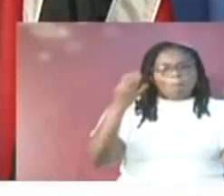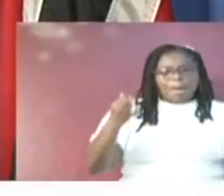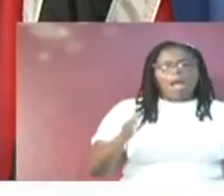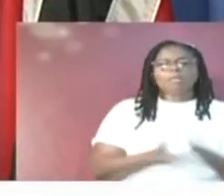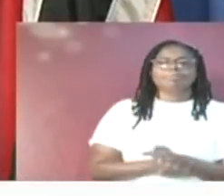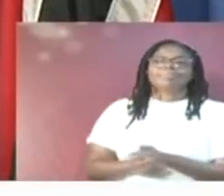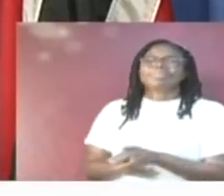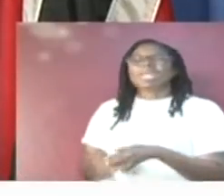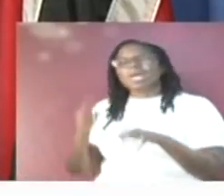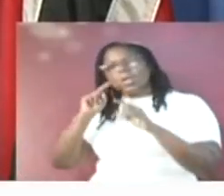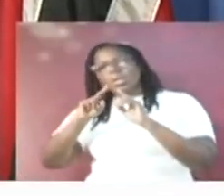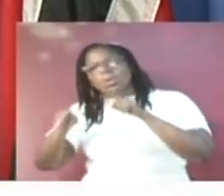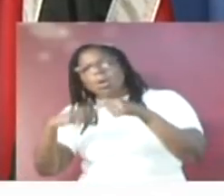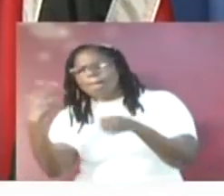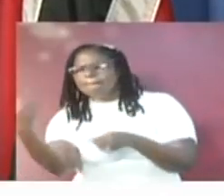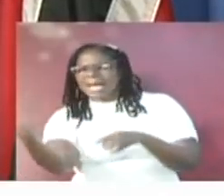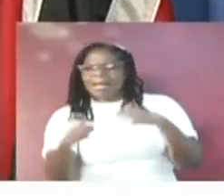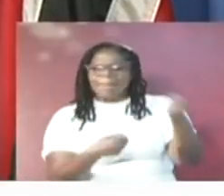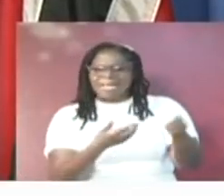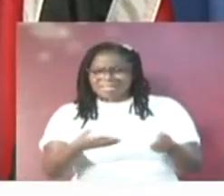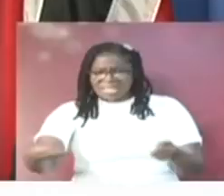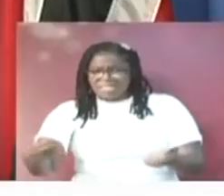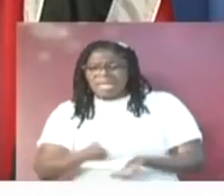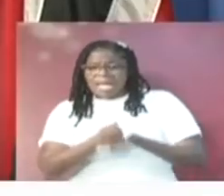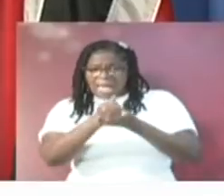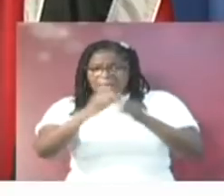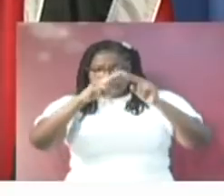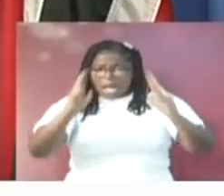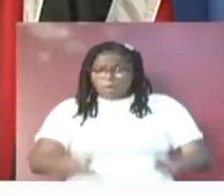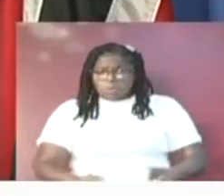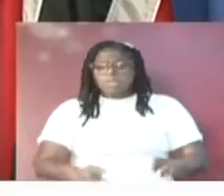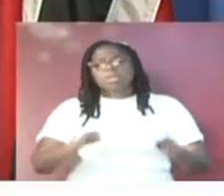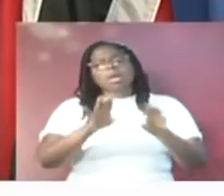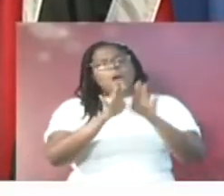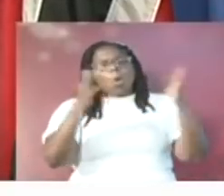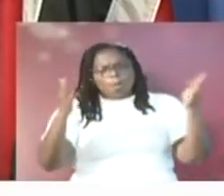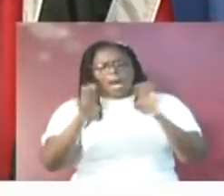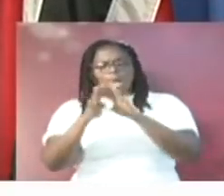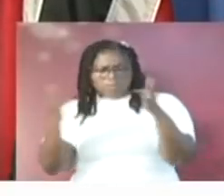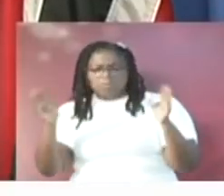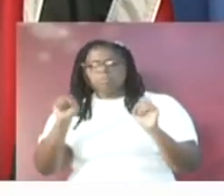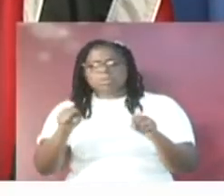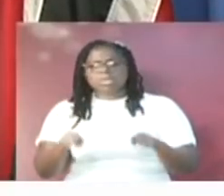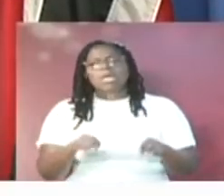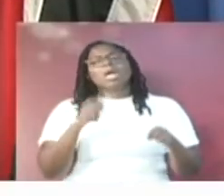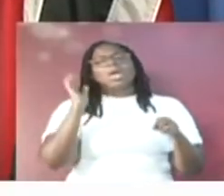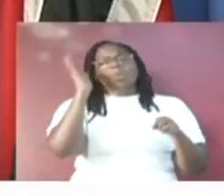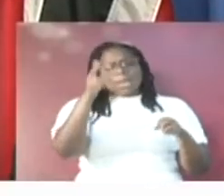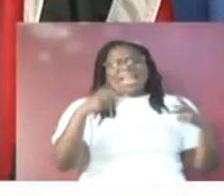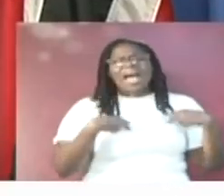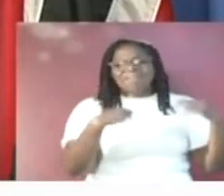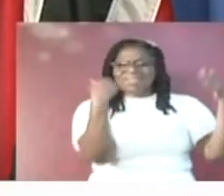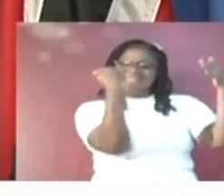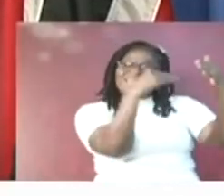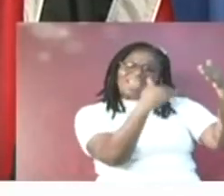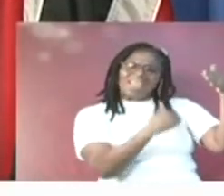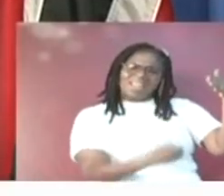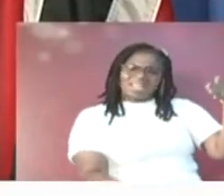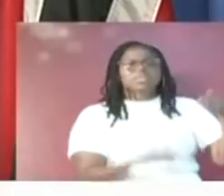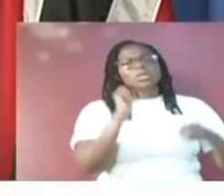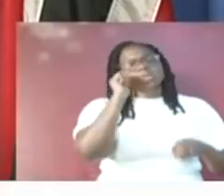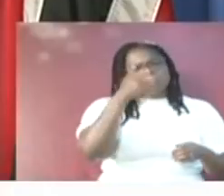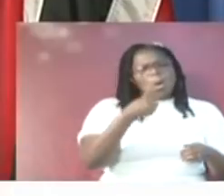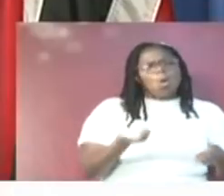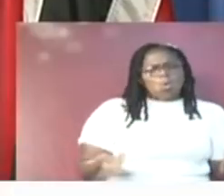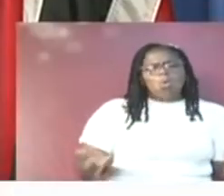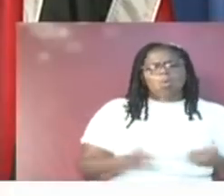hardwares, and so on. You will get the list. It's the same list we use early on that we will bring back